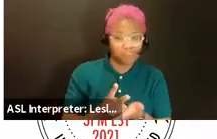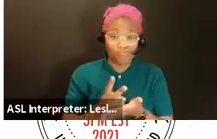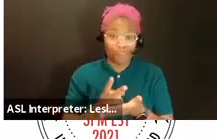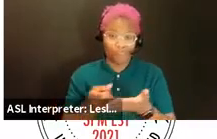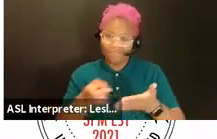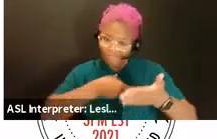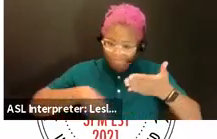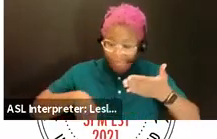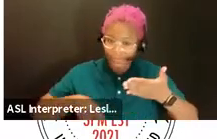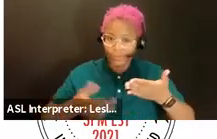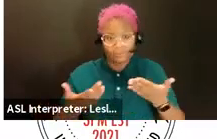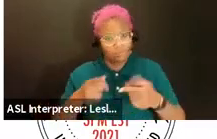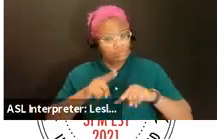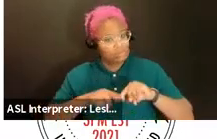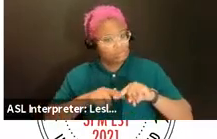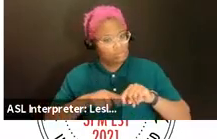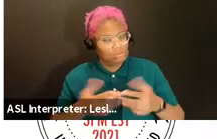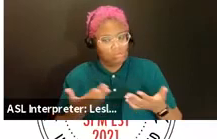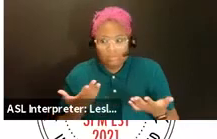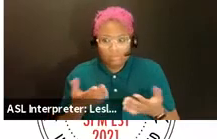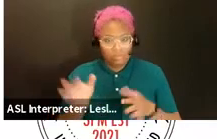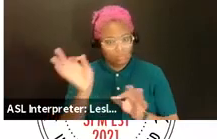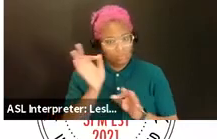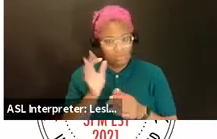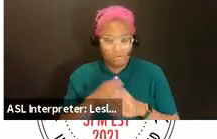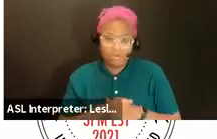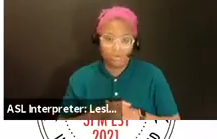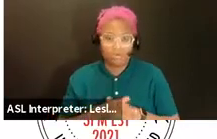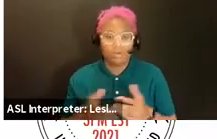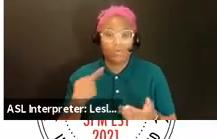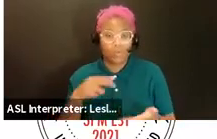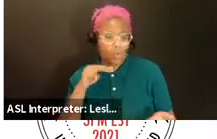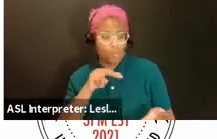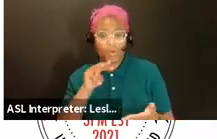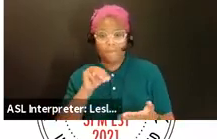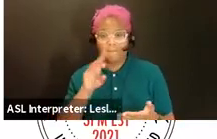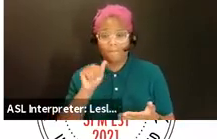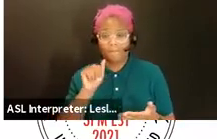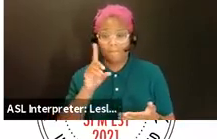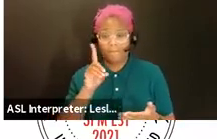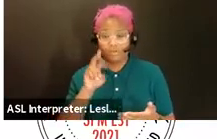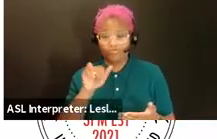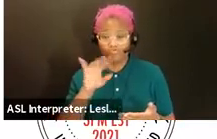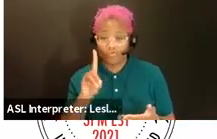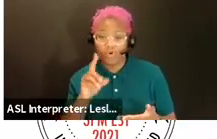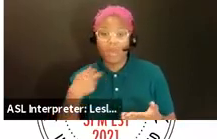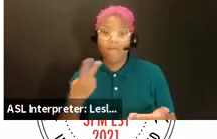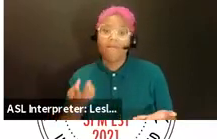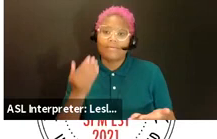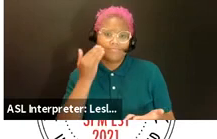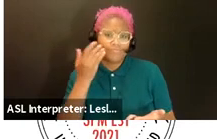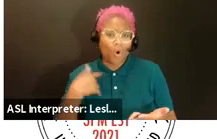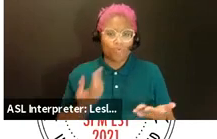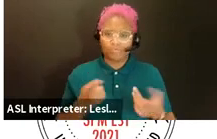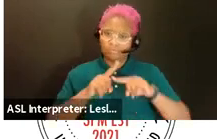other consulates which are being much more skeptical. We were just looking at reports today that Madrid is apparently being very strict about who gets national interest exceptions.